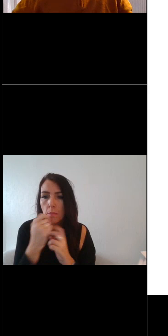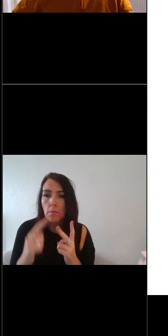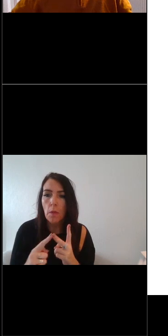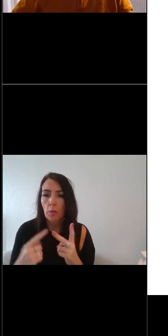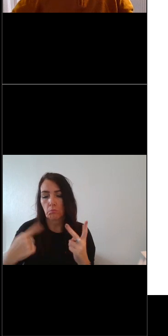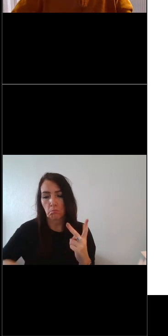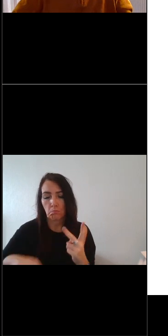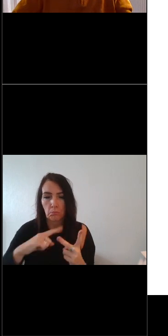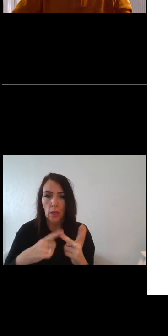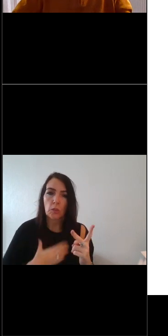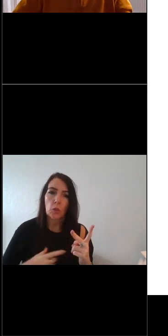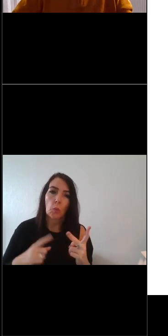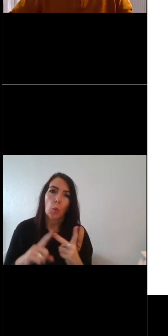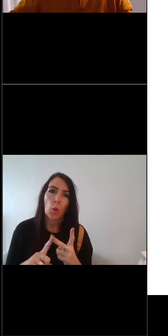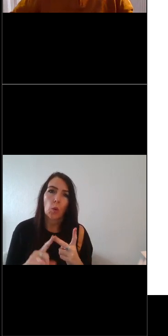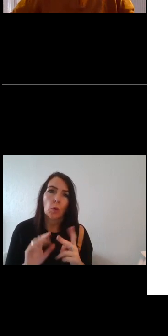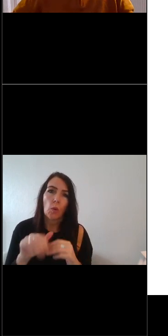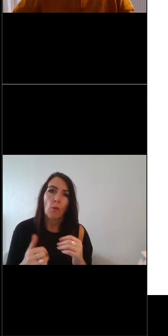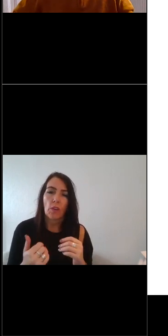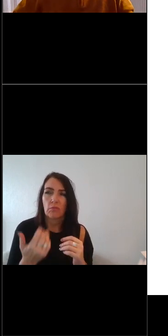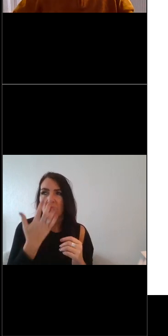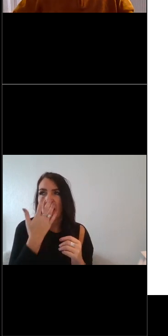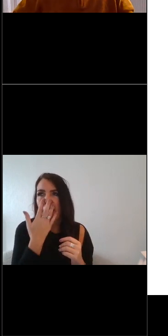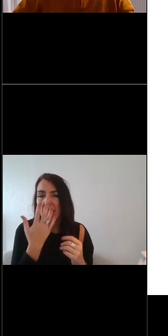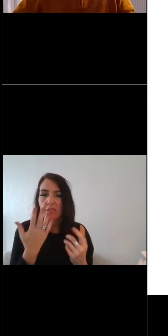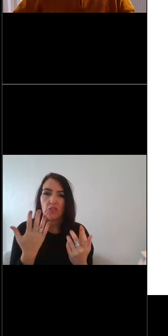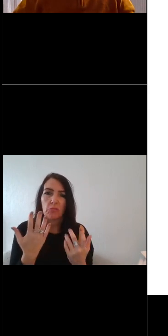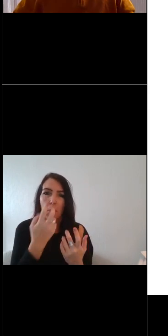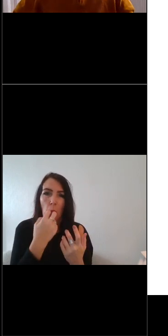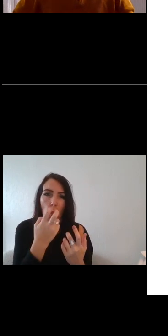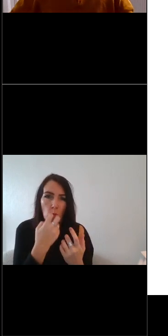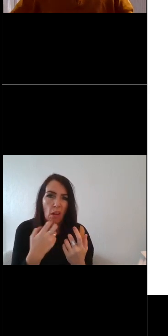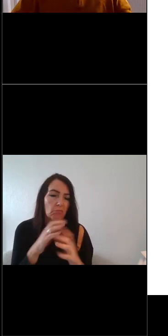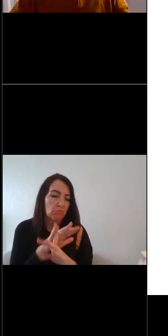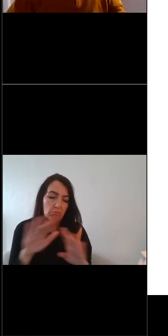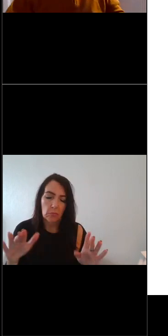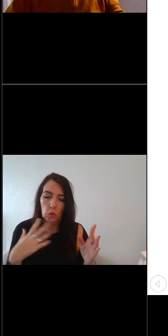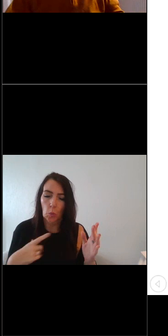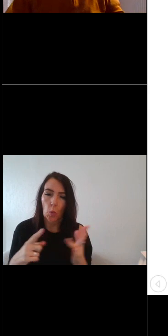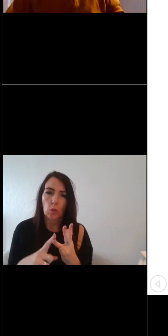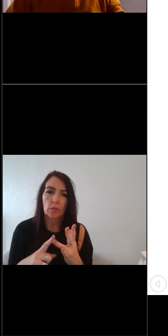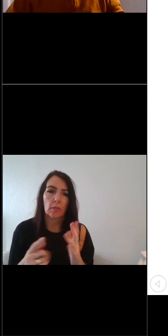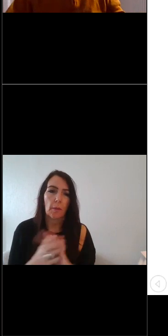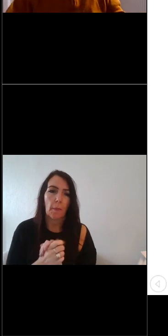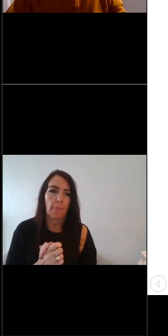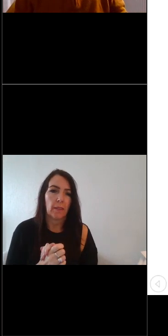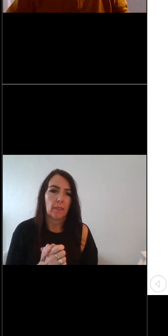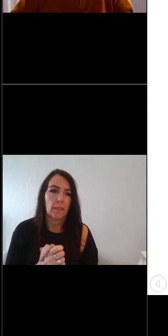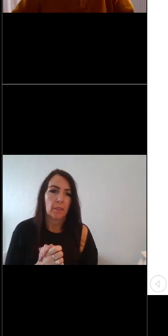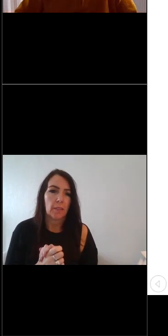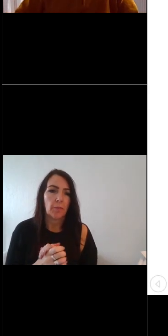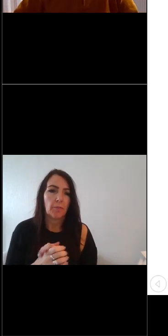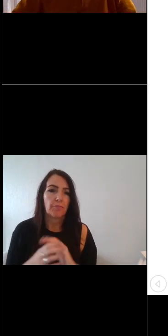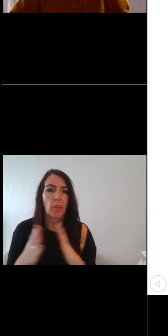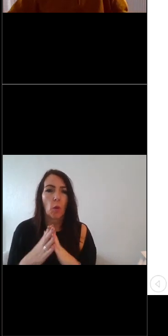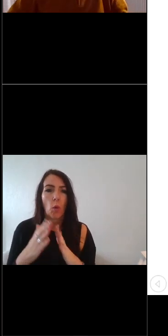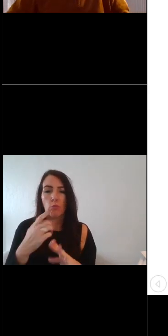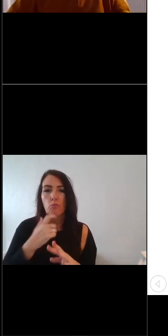don't want any vehicles over this age because we've given you an alternative. Home-based roles can affect these schemes,